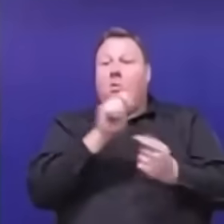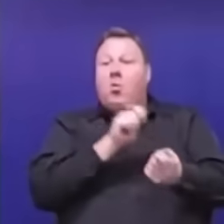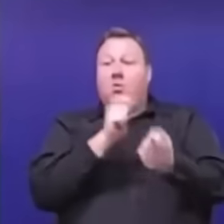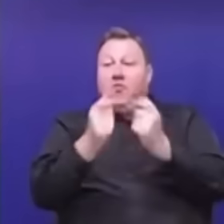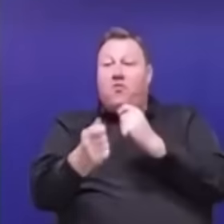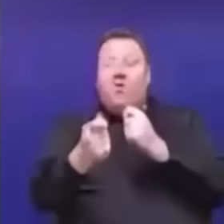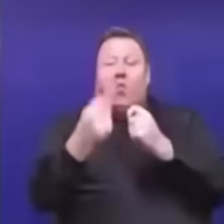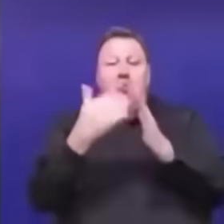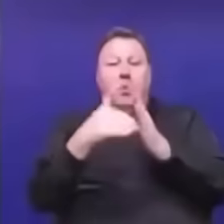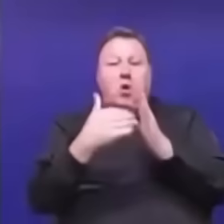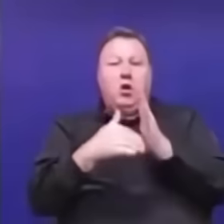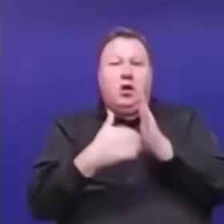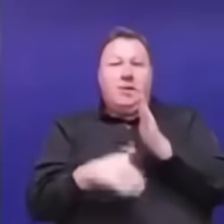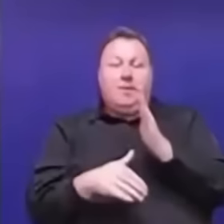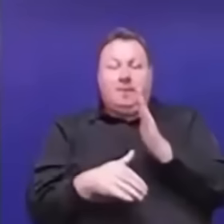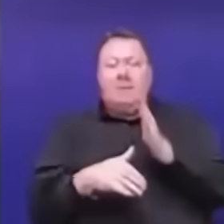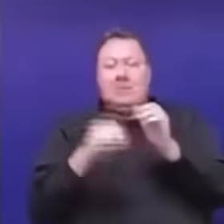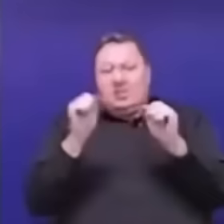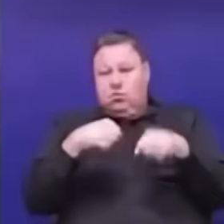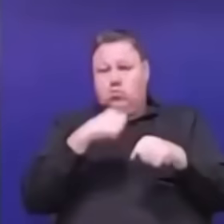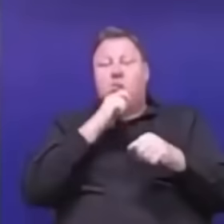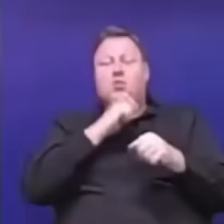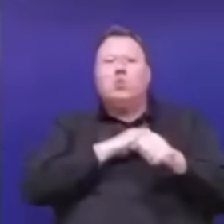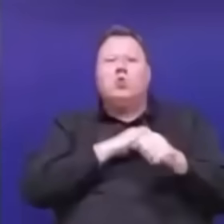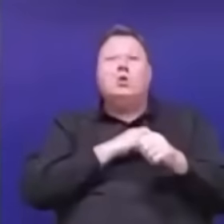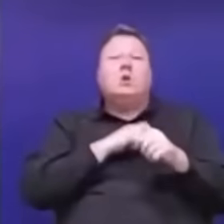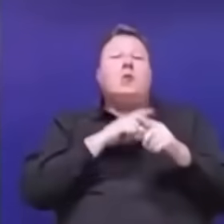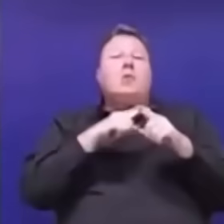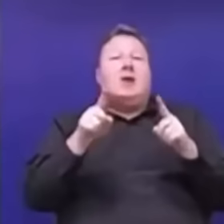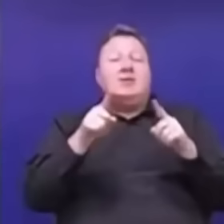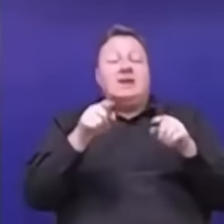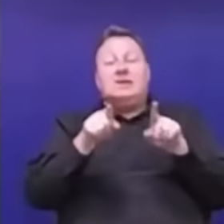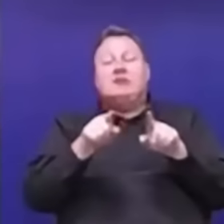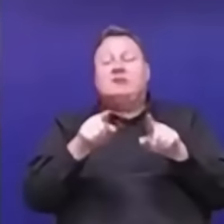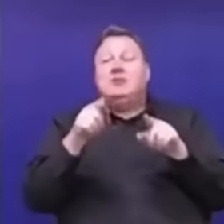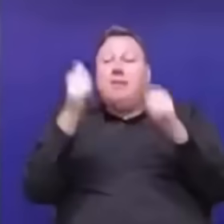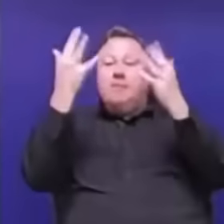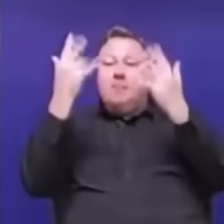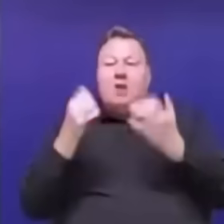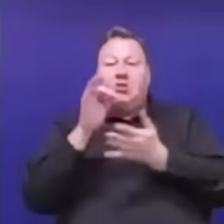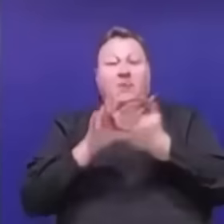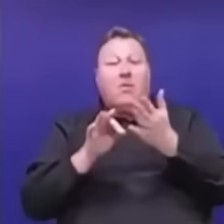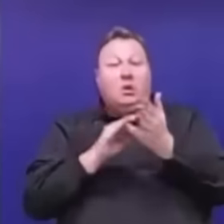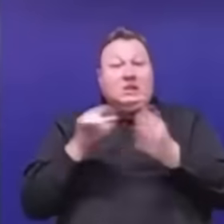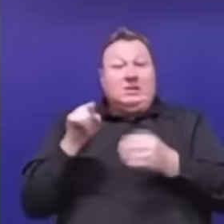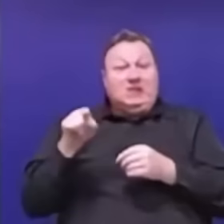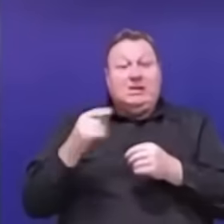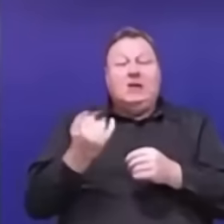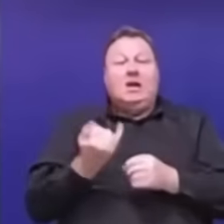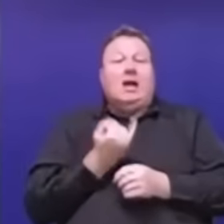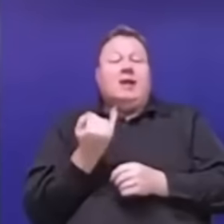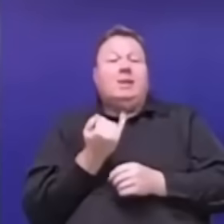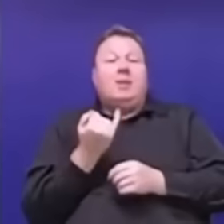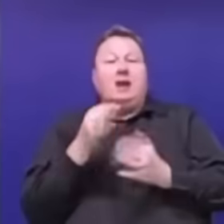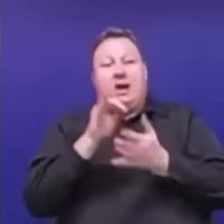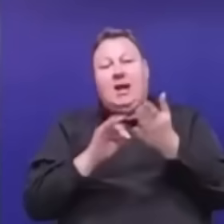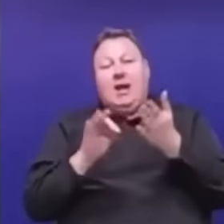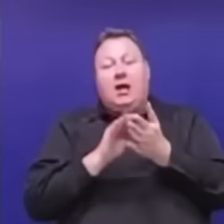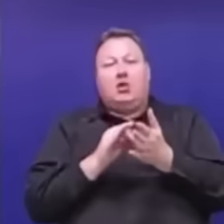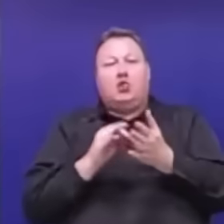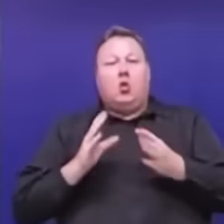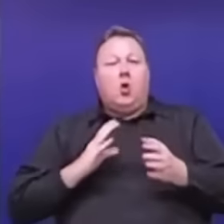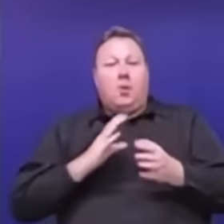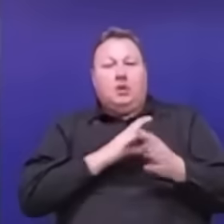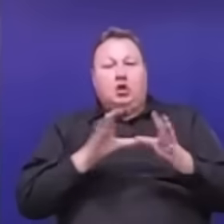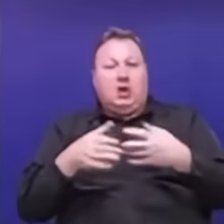program across the entire ecosystem, but it is also this budget vote that will enable the Independent Electoral Commission to deliver the